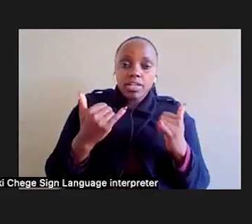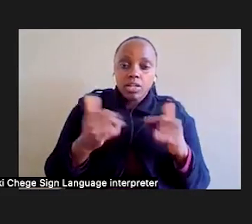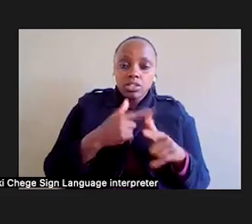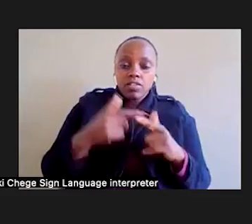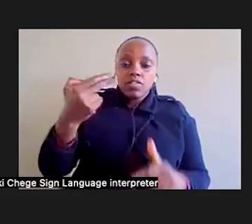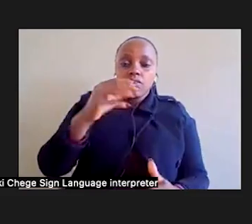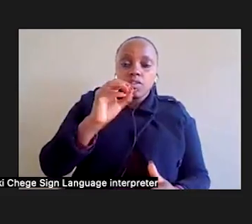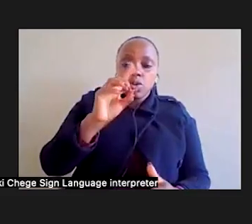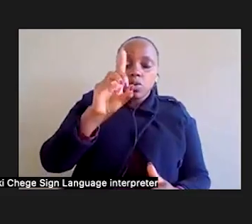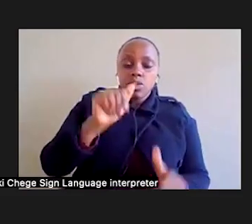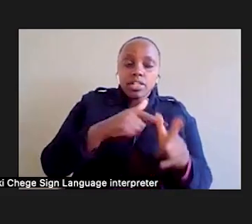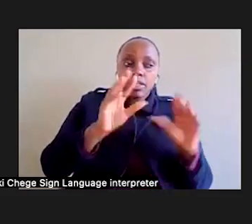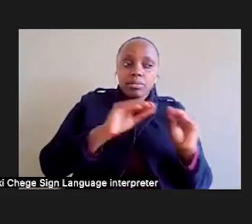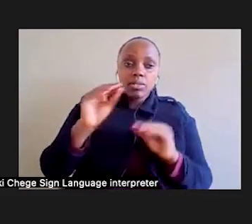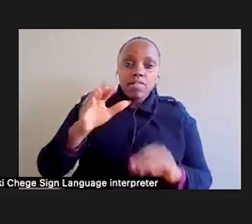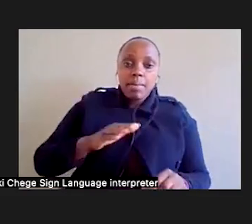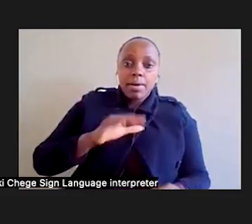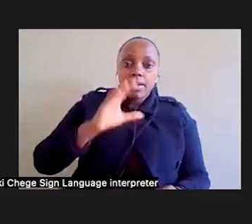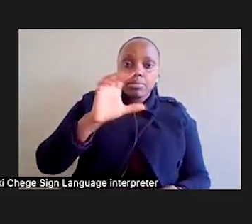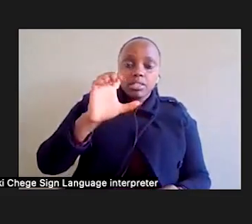come back to Madam CEO?